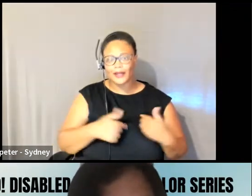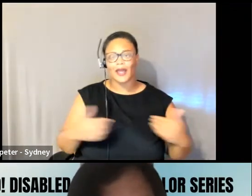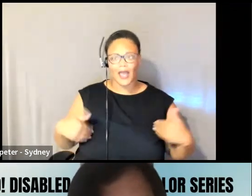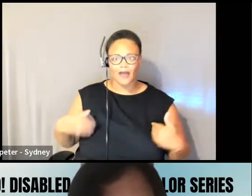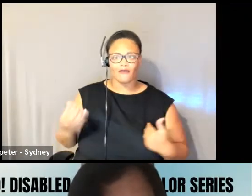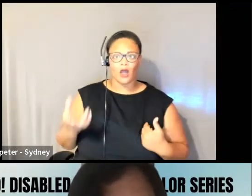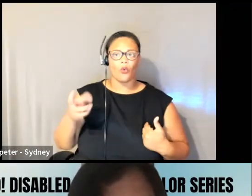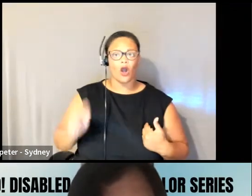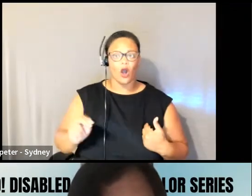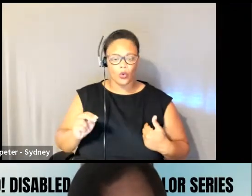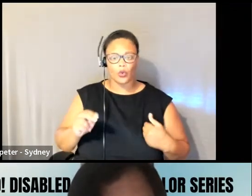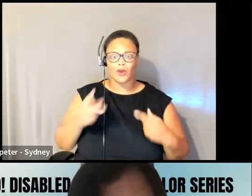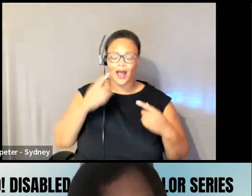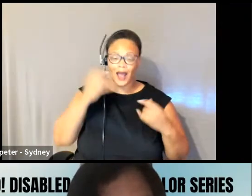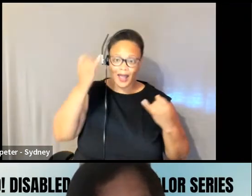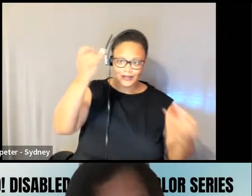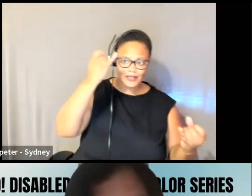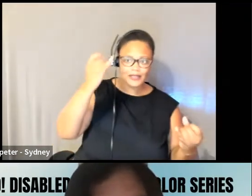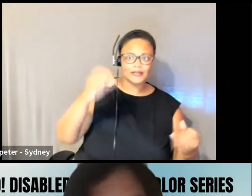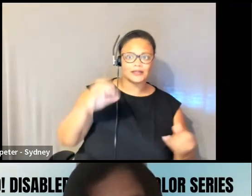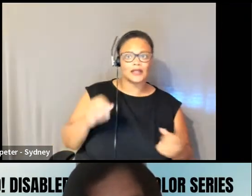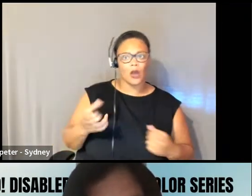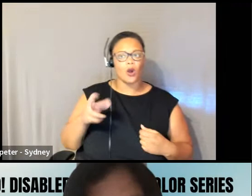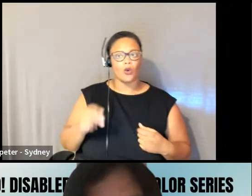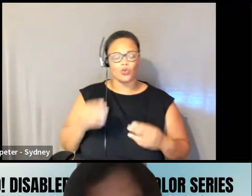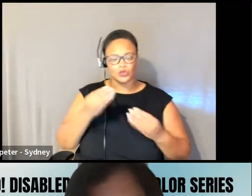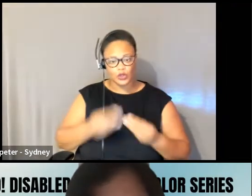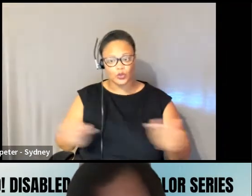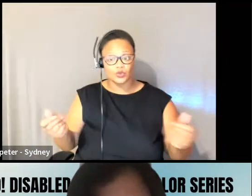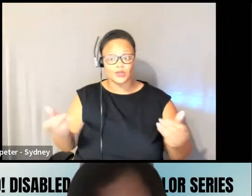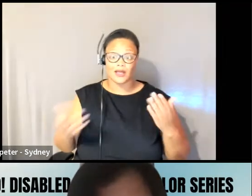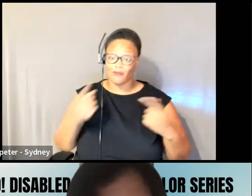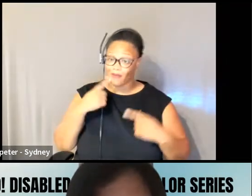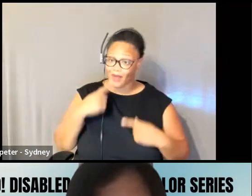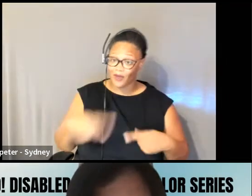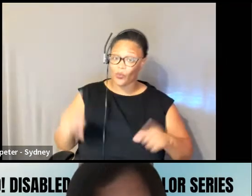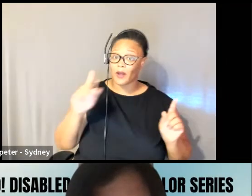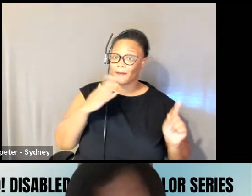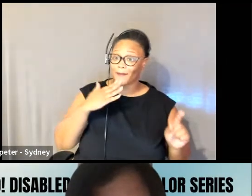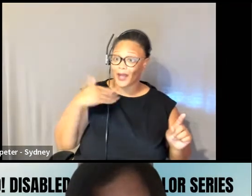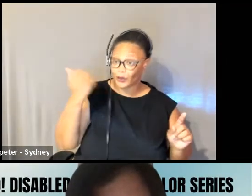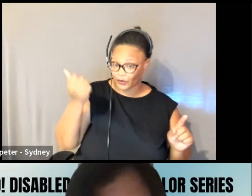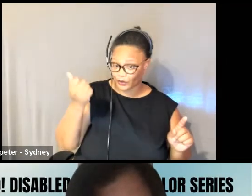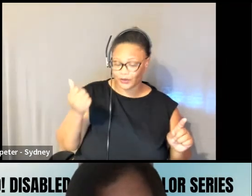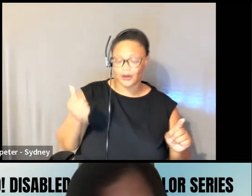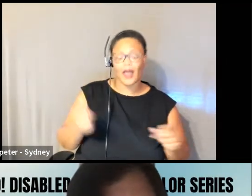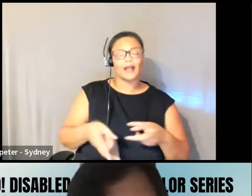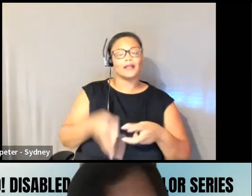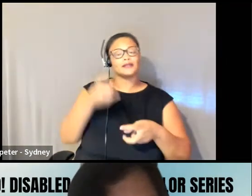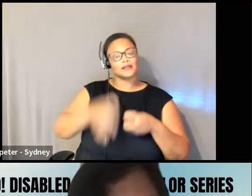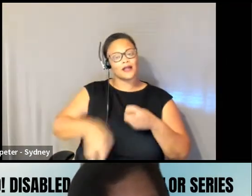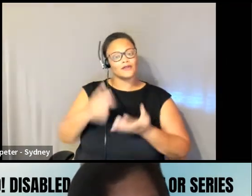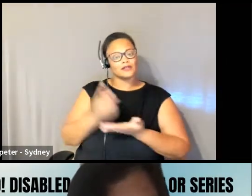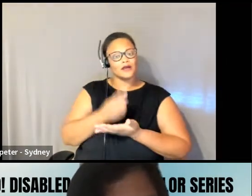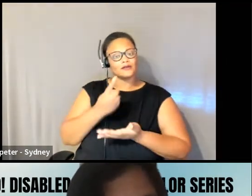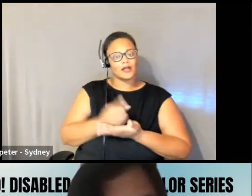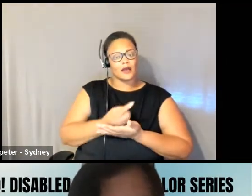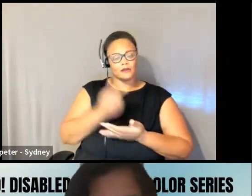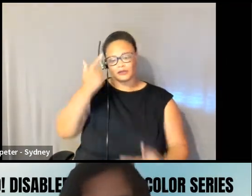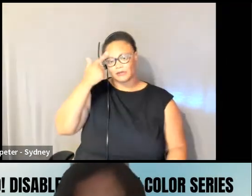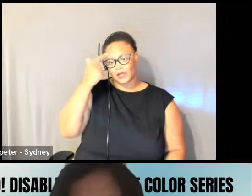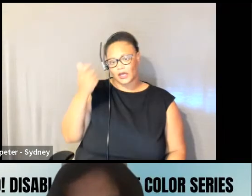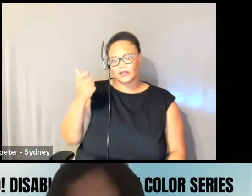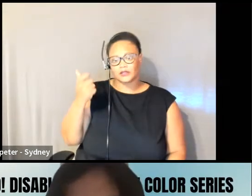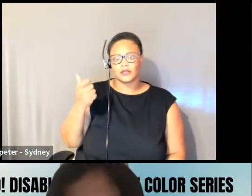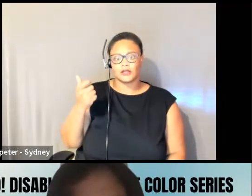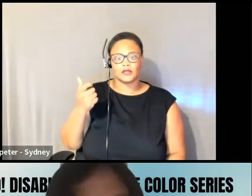that actually may work well and may work better. And I think it's tough in some ways also, right? This is